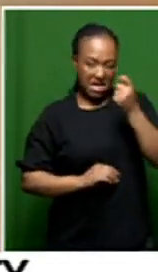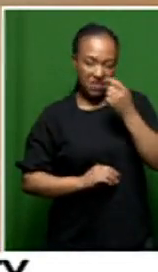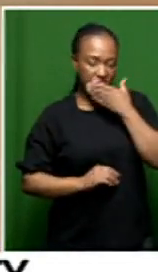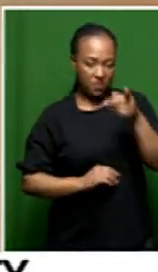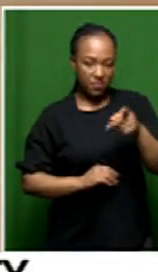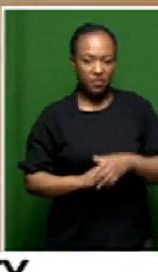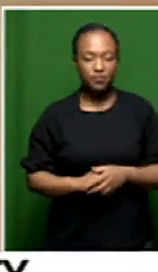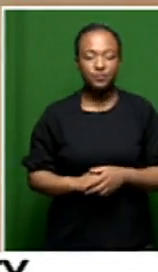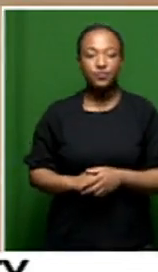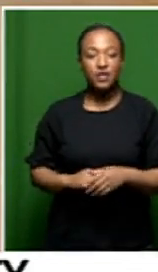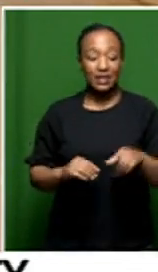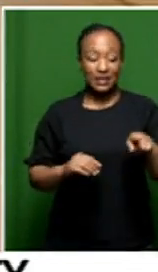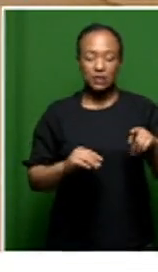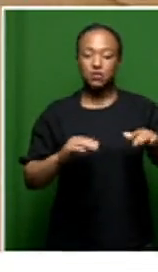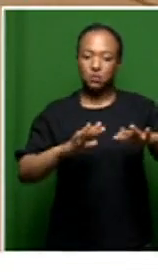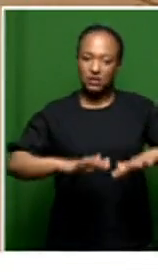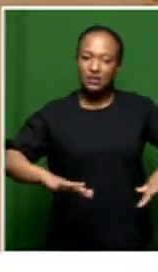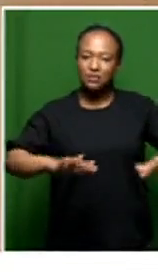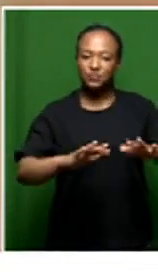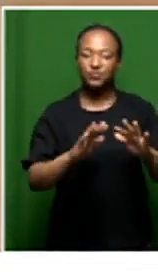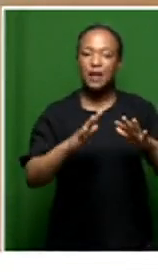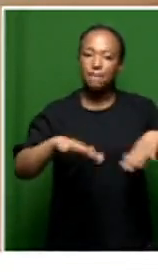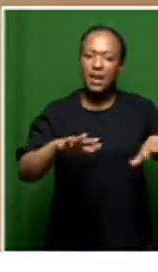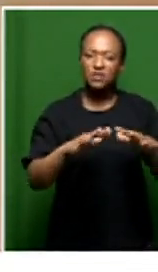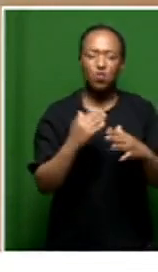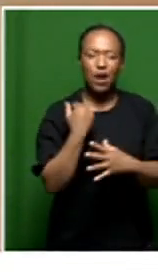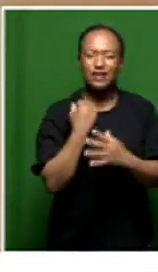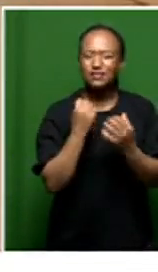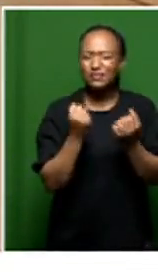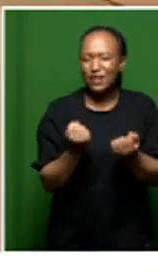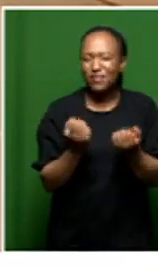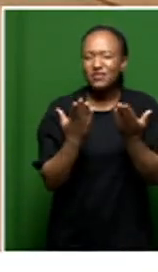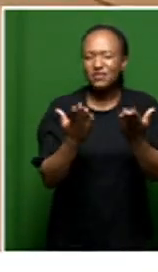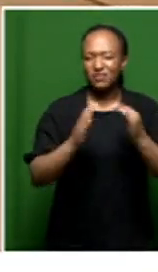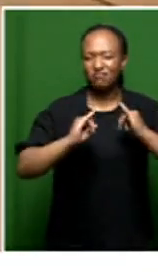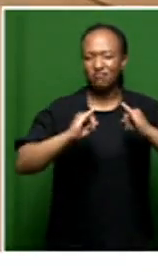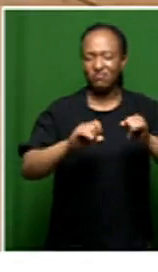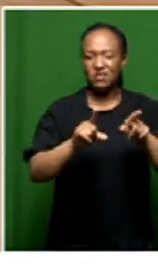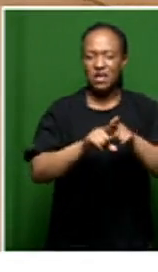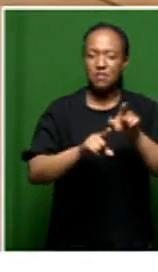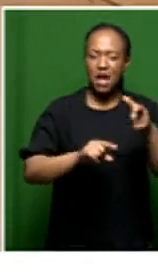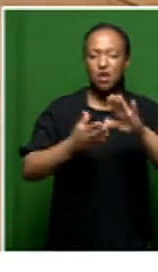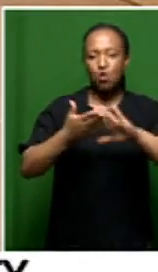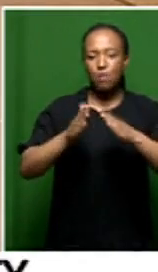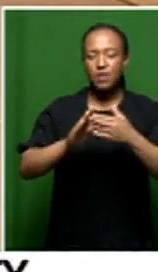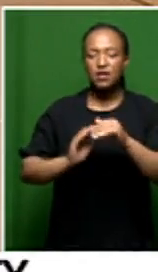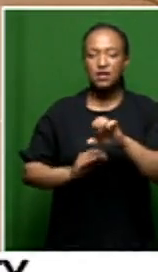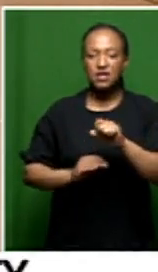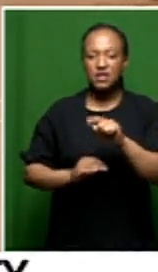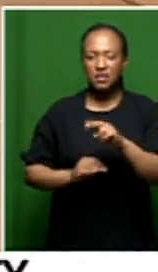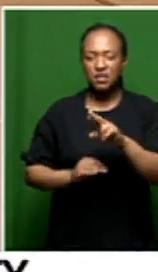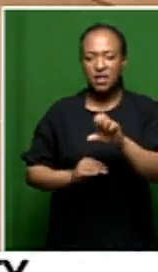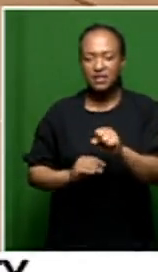the communities in Tshwane that's plagued by poor service delivery. And just like other communities such as Eersterus,